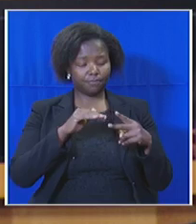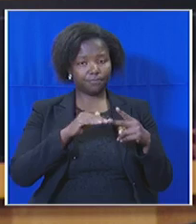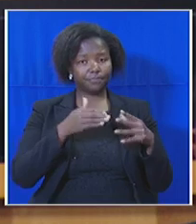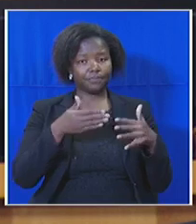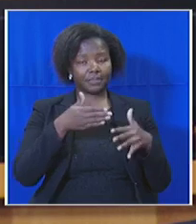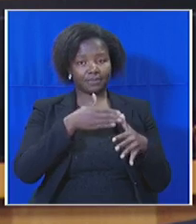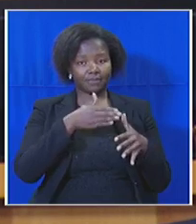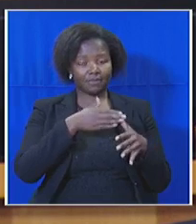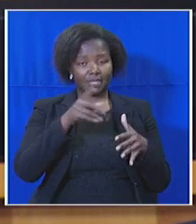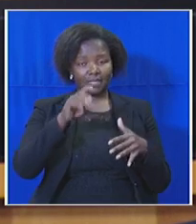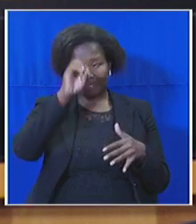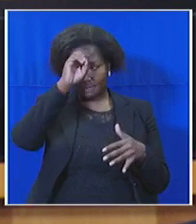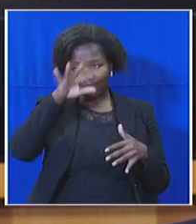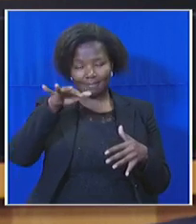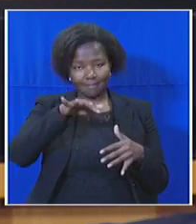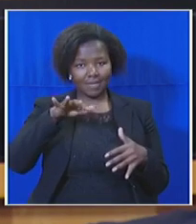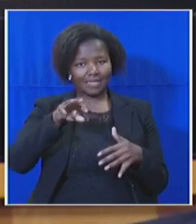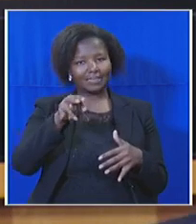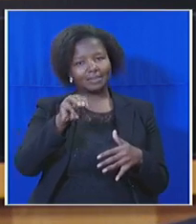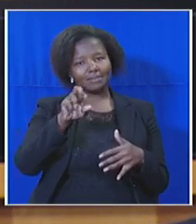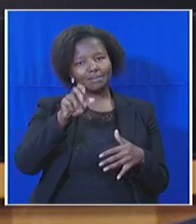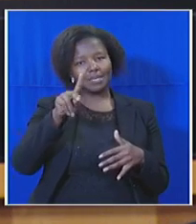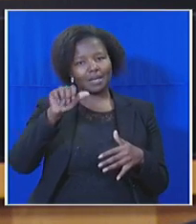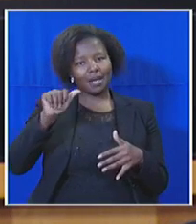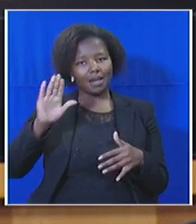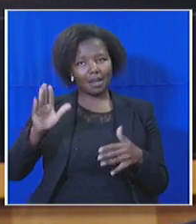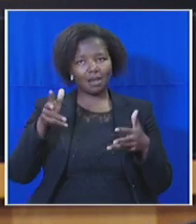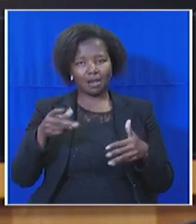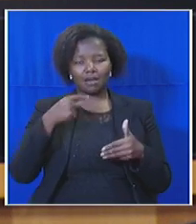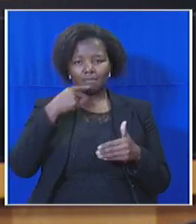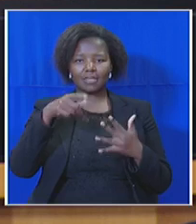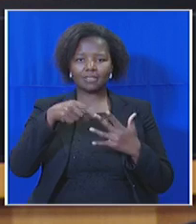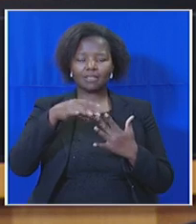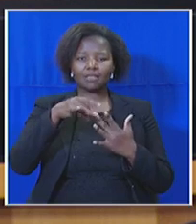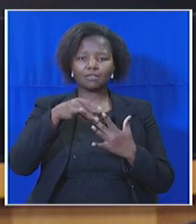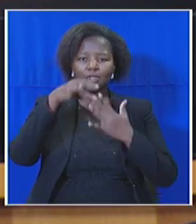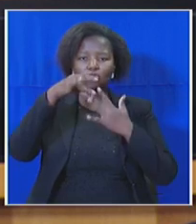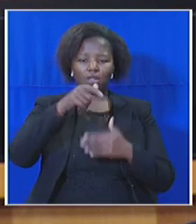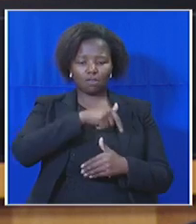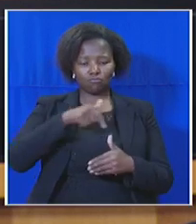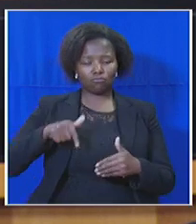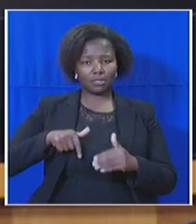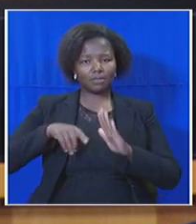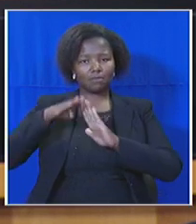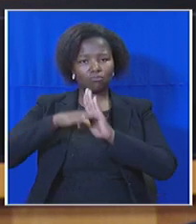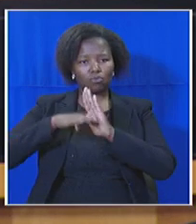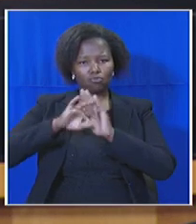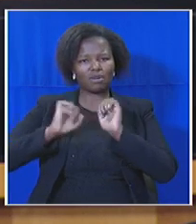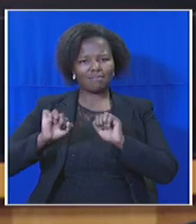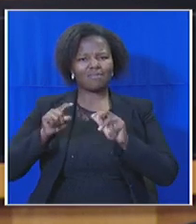has been identified as part of the special presidential package for distressed mining towns.